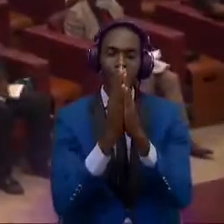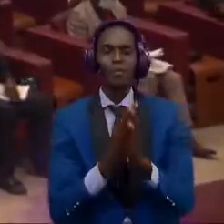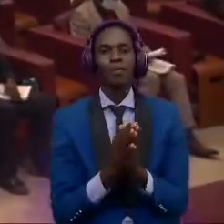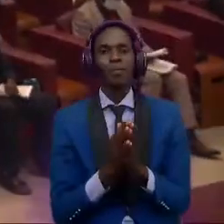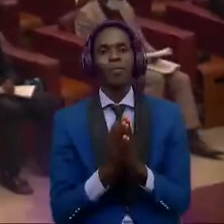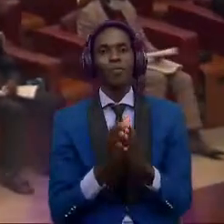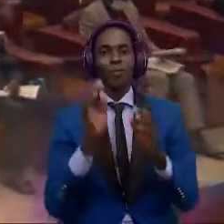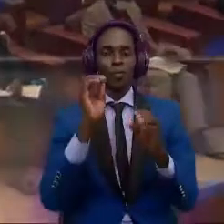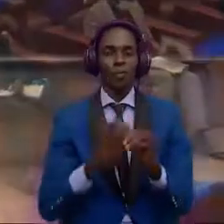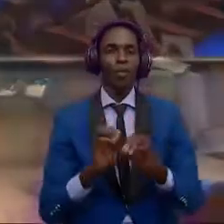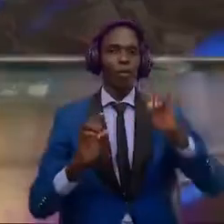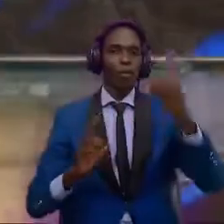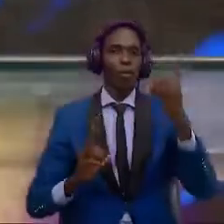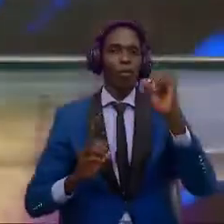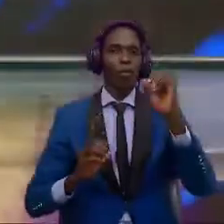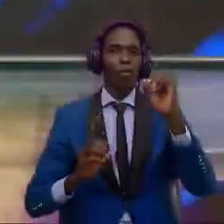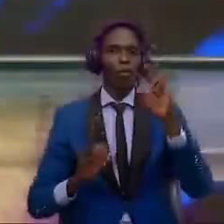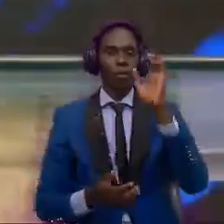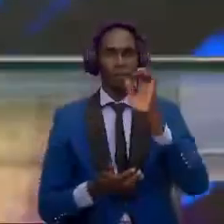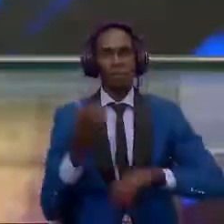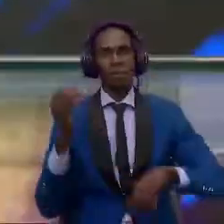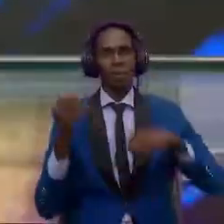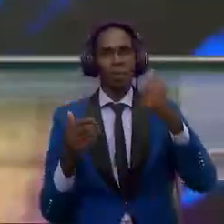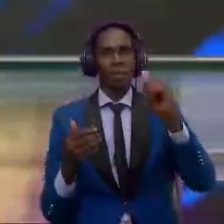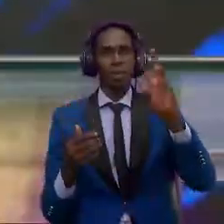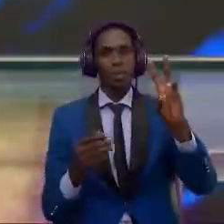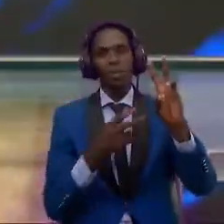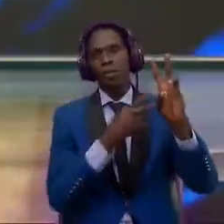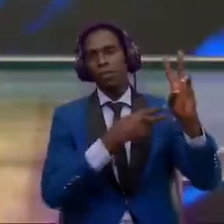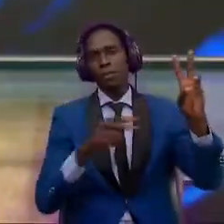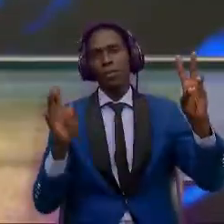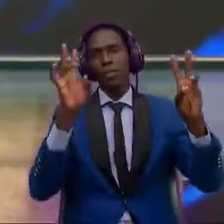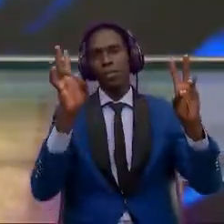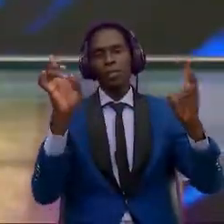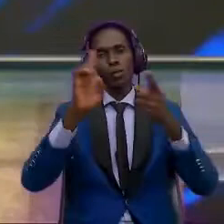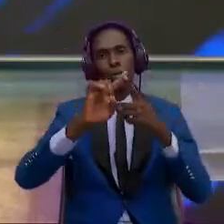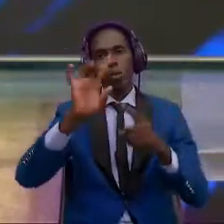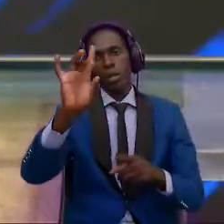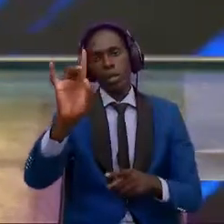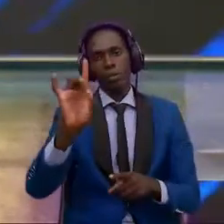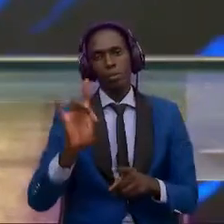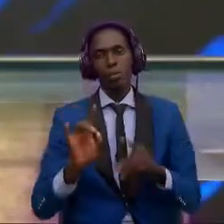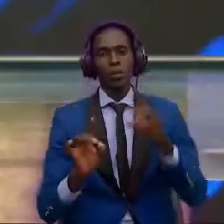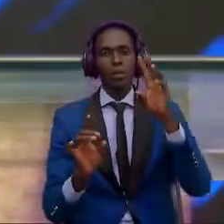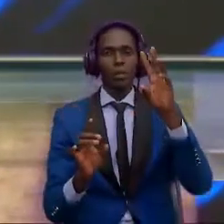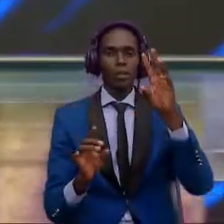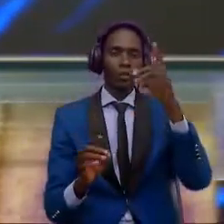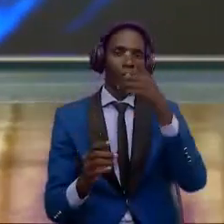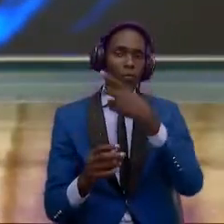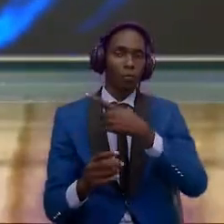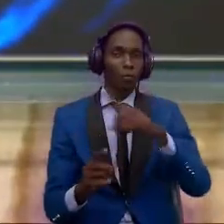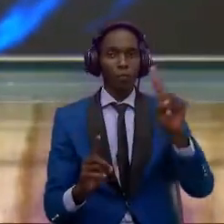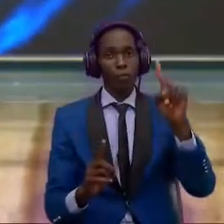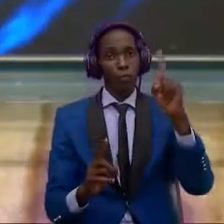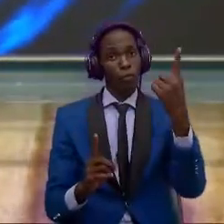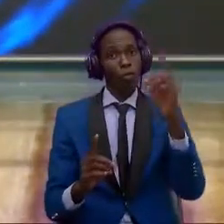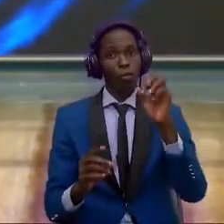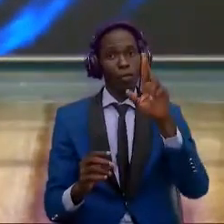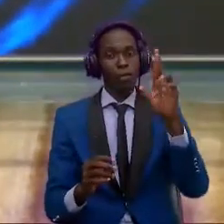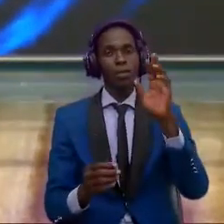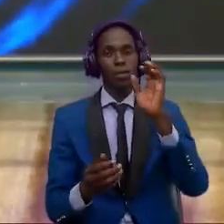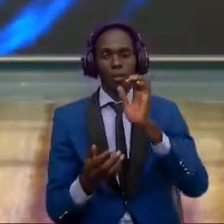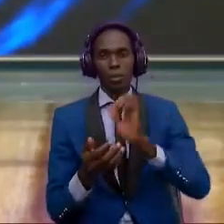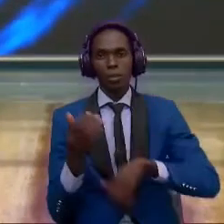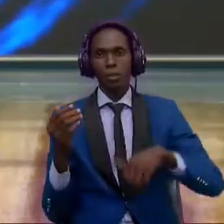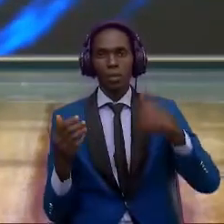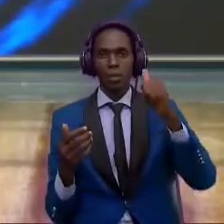chapter 16. We're reading from verses 7 and 8. It says in verse 7, but I will not see you